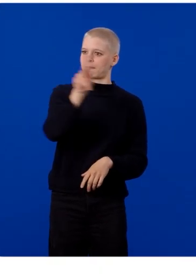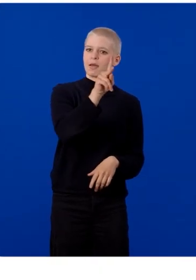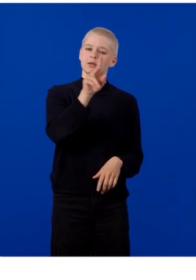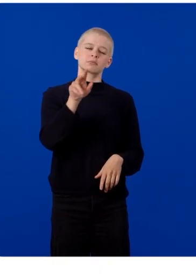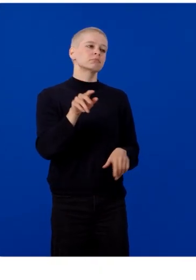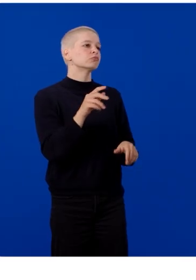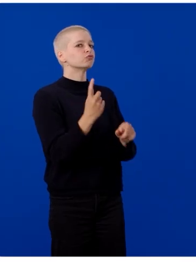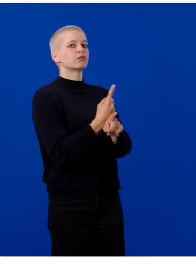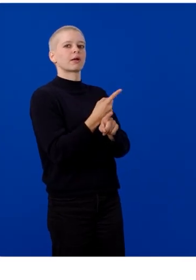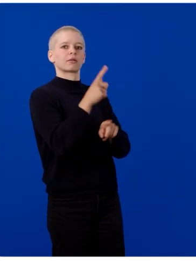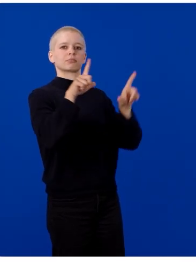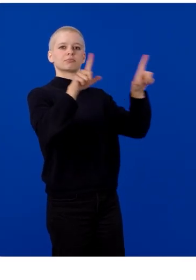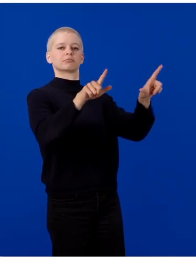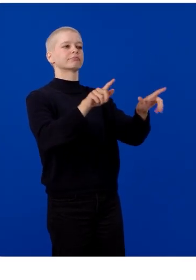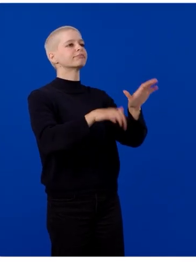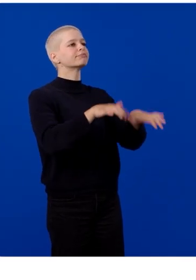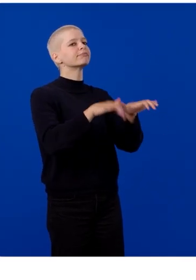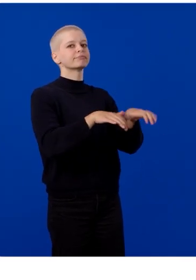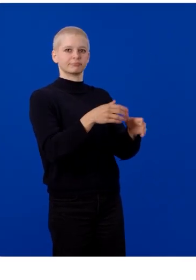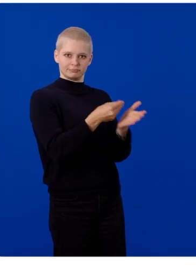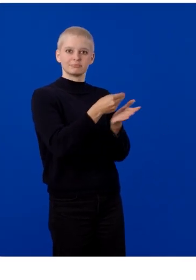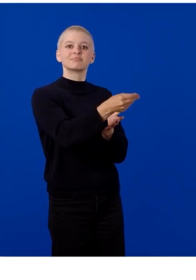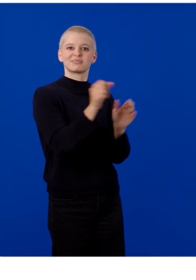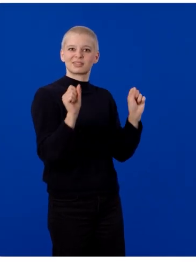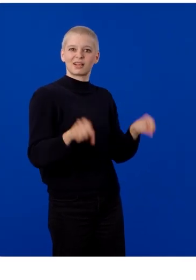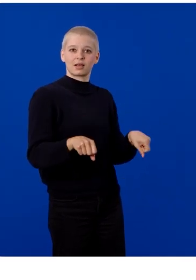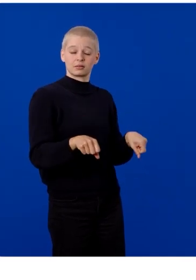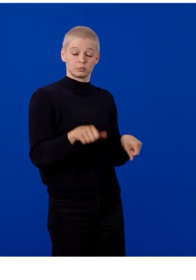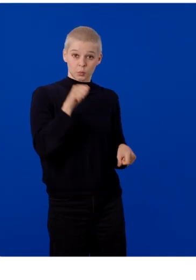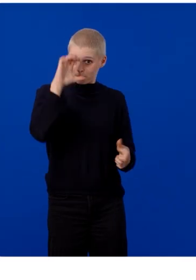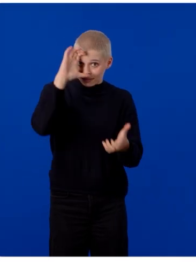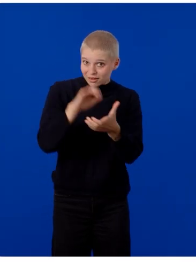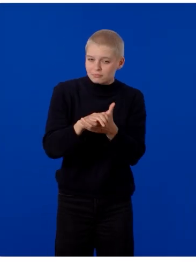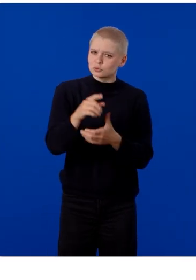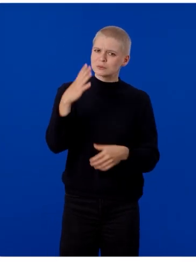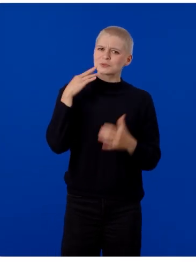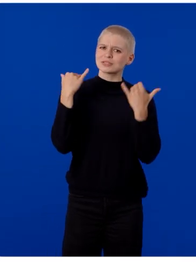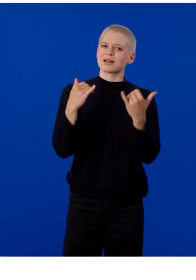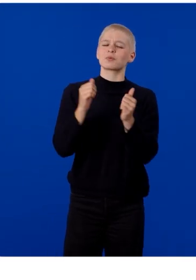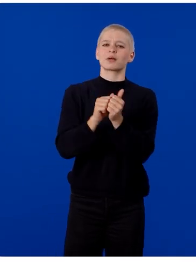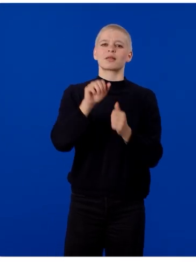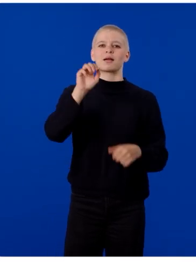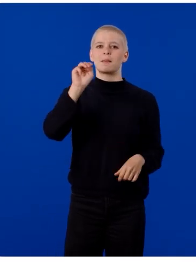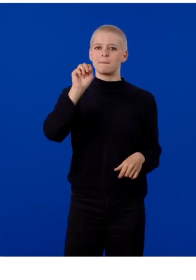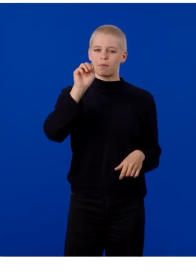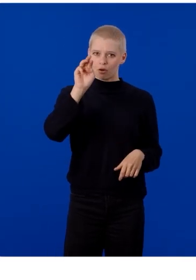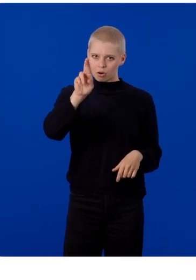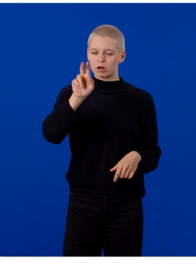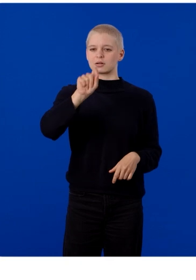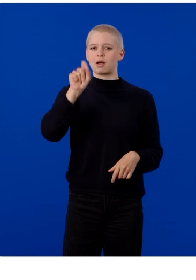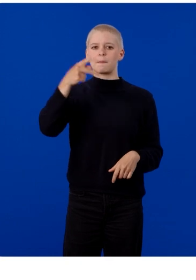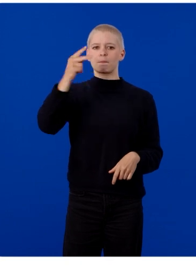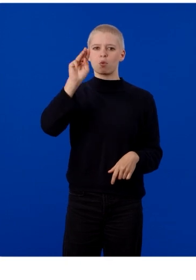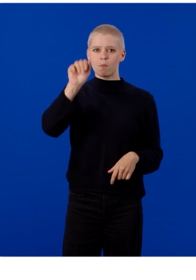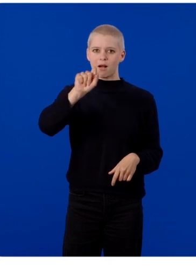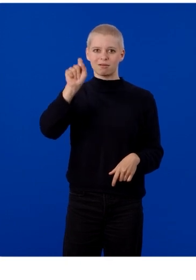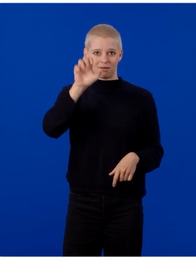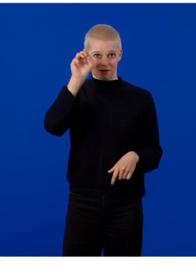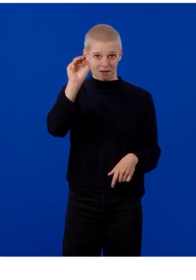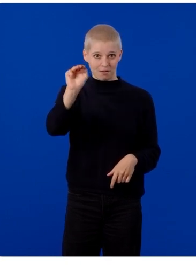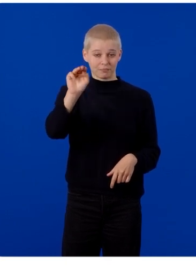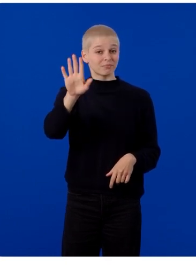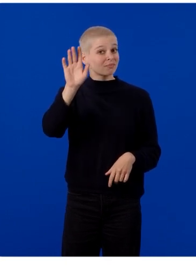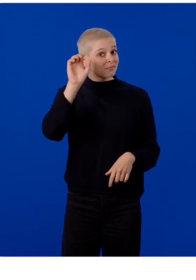checkout. Don't believe me? You can experience this today at mr.puma.com. And that is